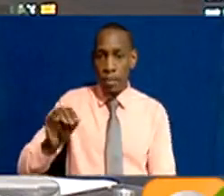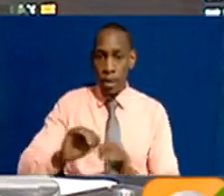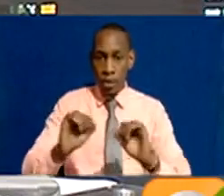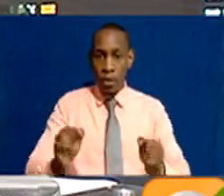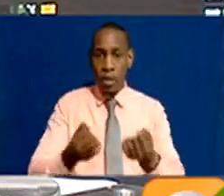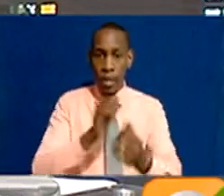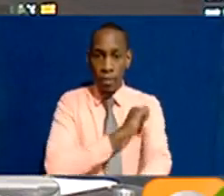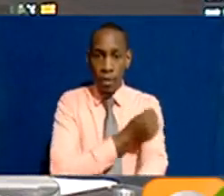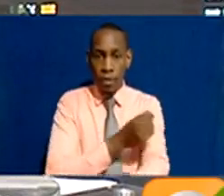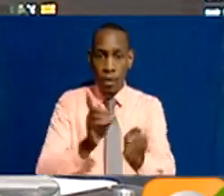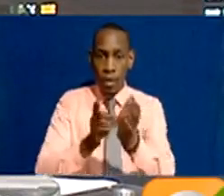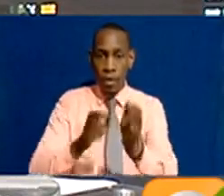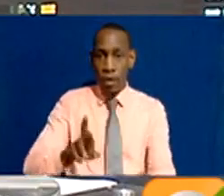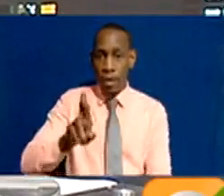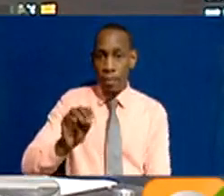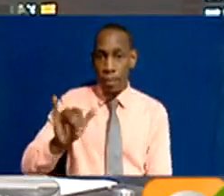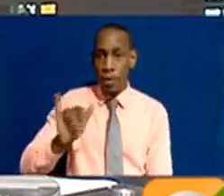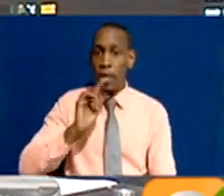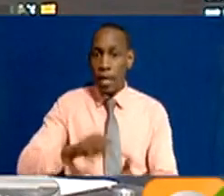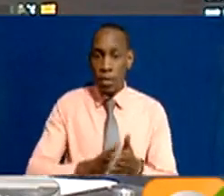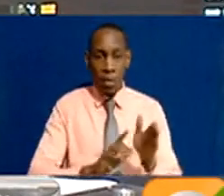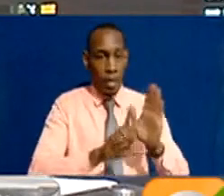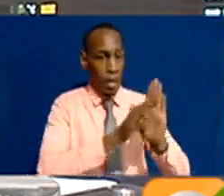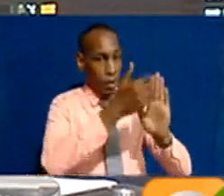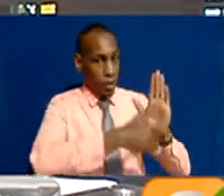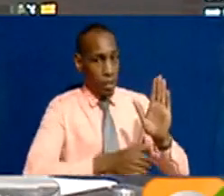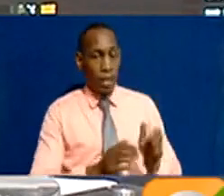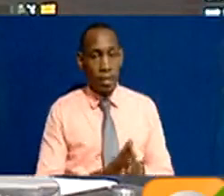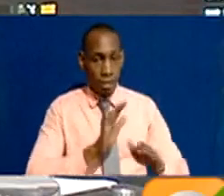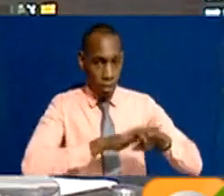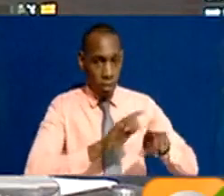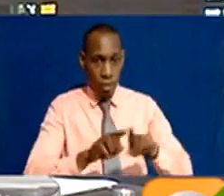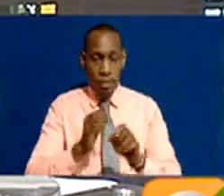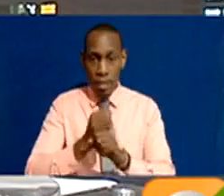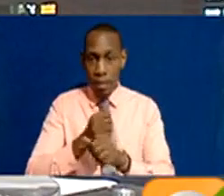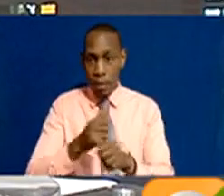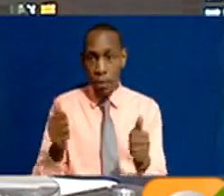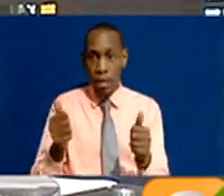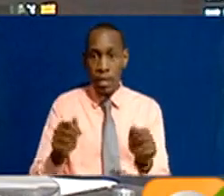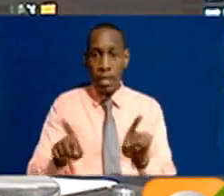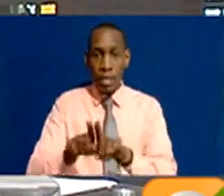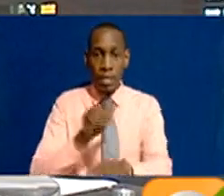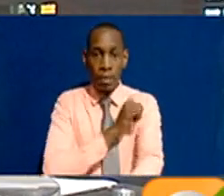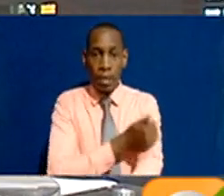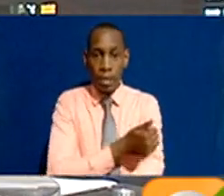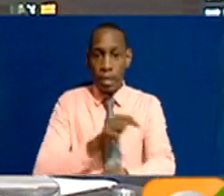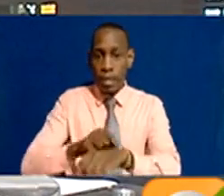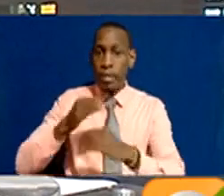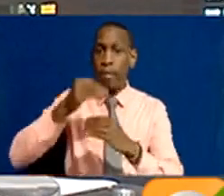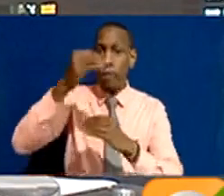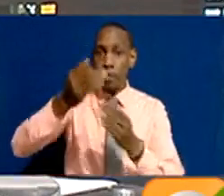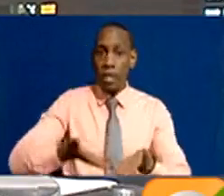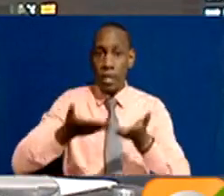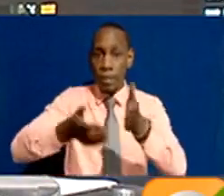Biosafety Authority, Dr. Roy Mugiira, says the laws in place are effective and efficient, and the authority will in the coming days